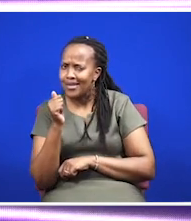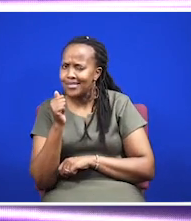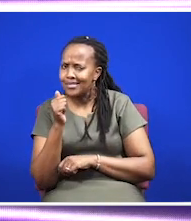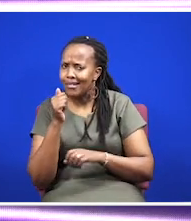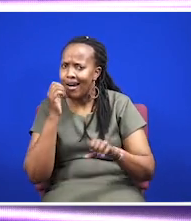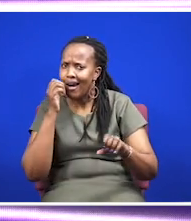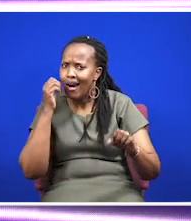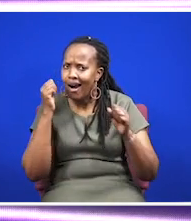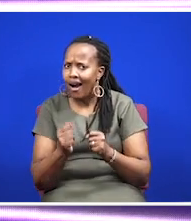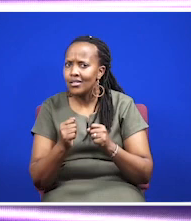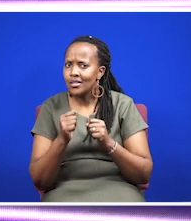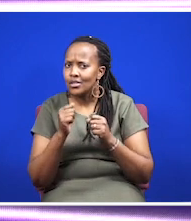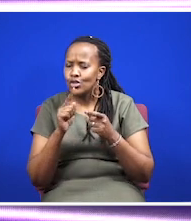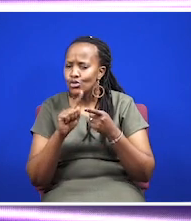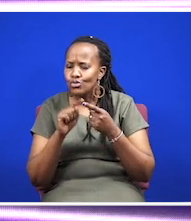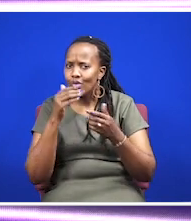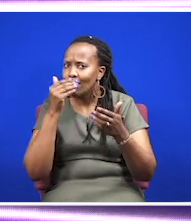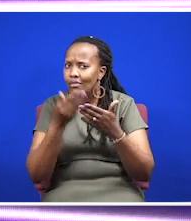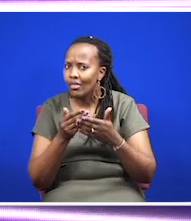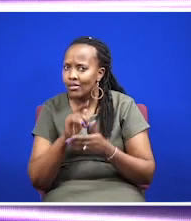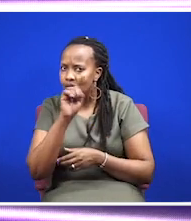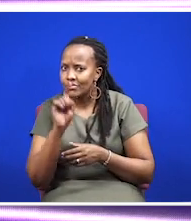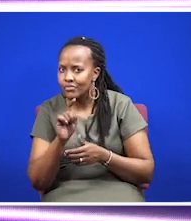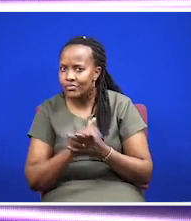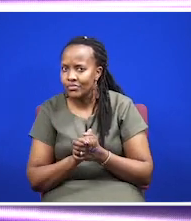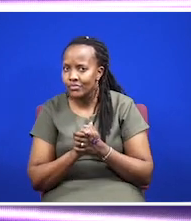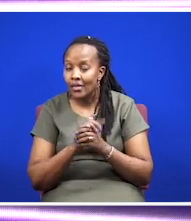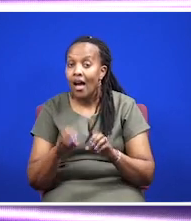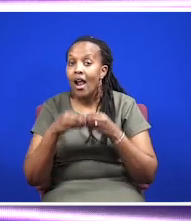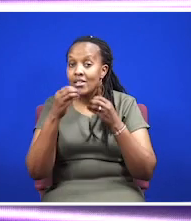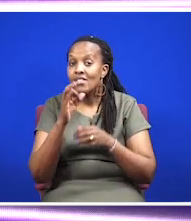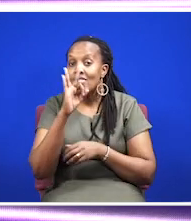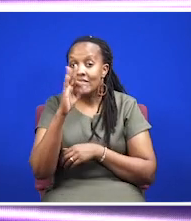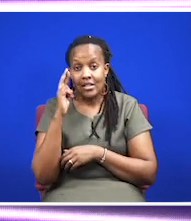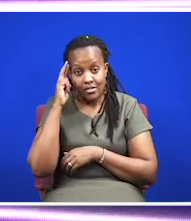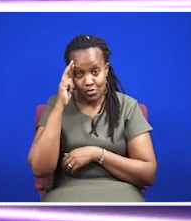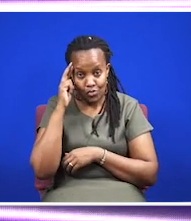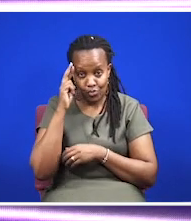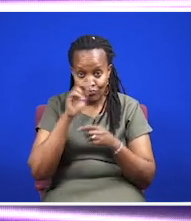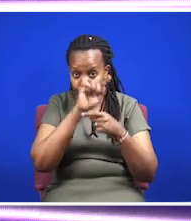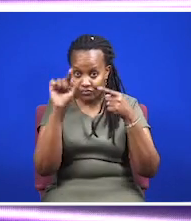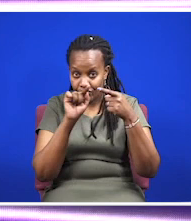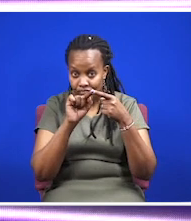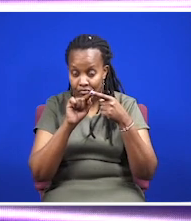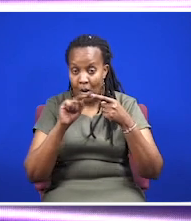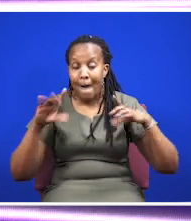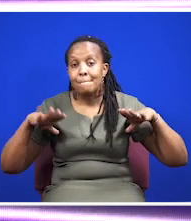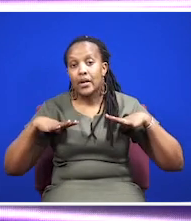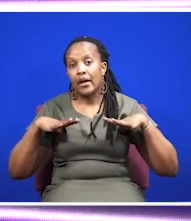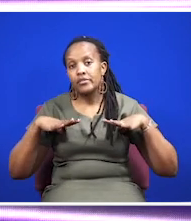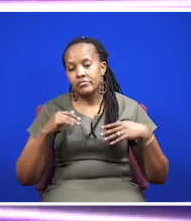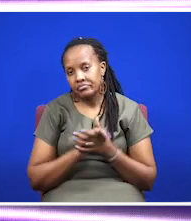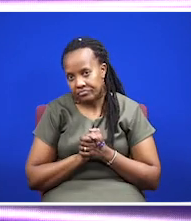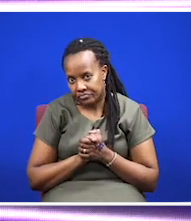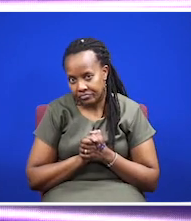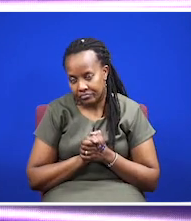difficult to give thanks? I want to give three reasons. The first one is pride. When